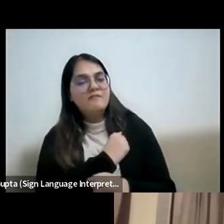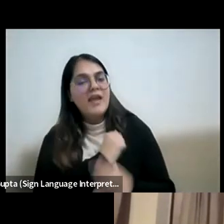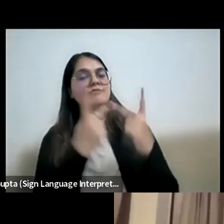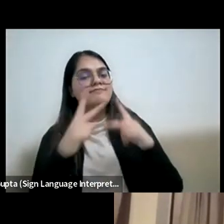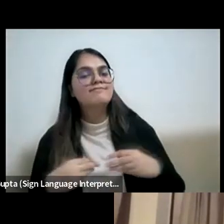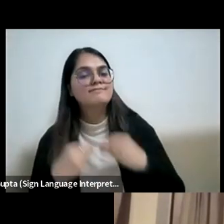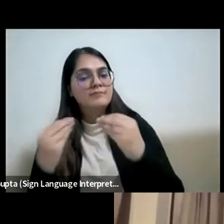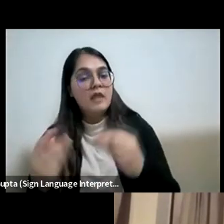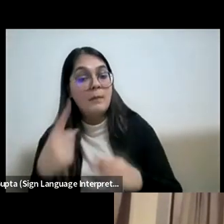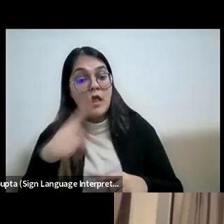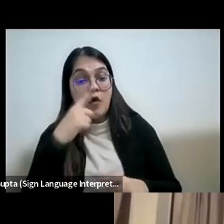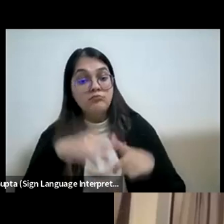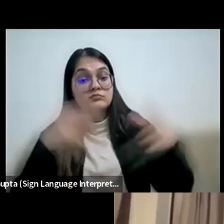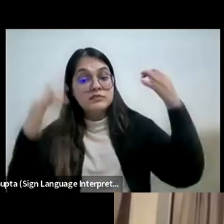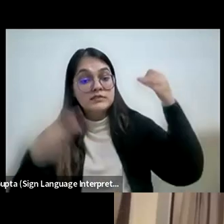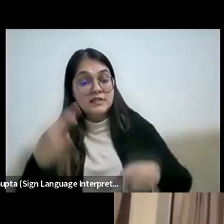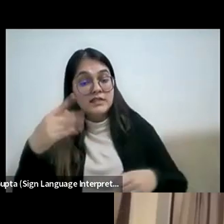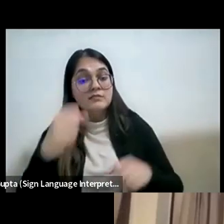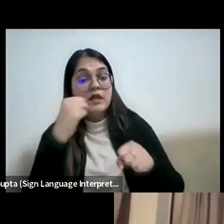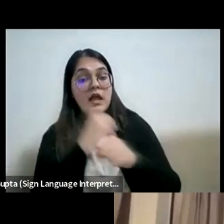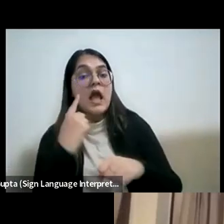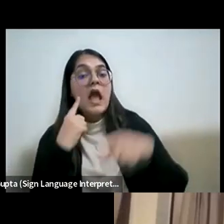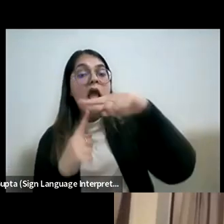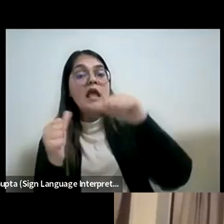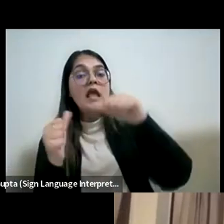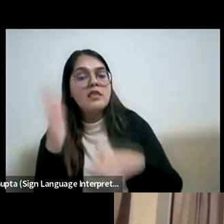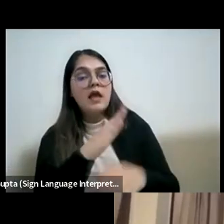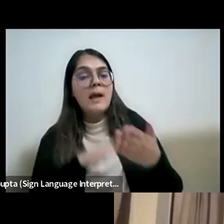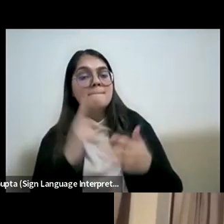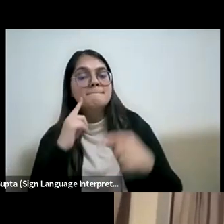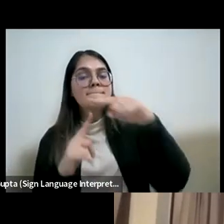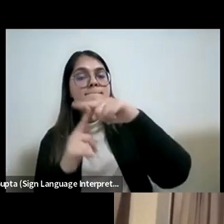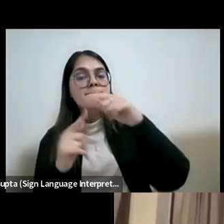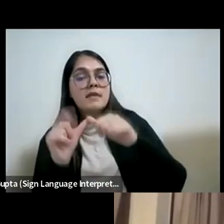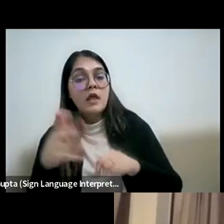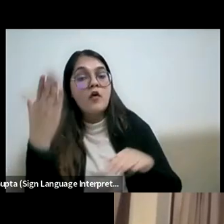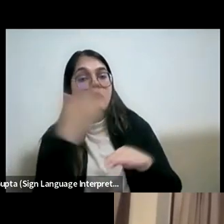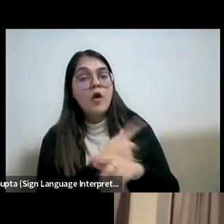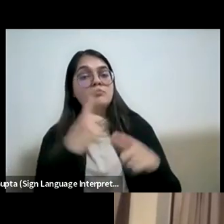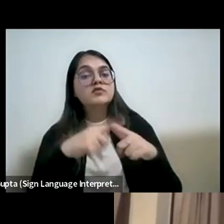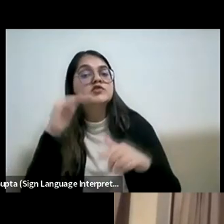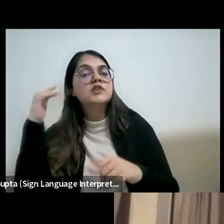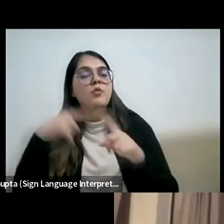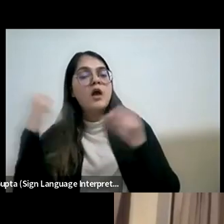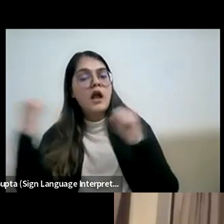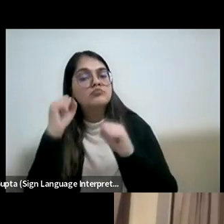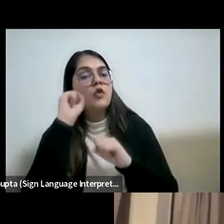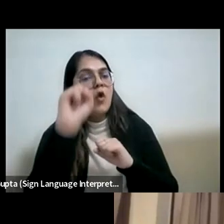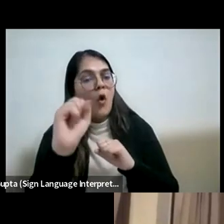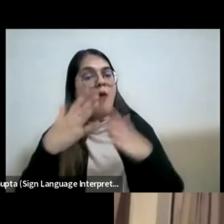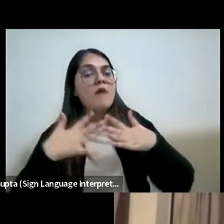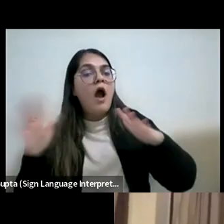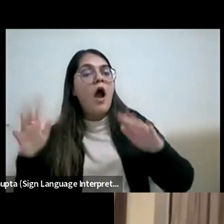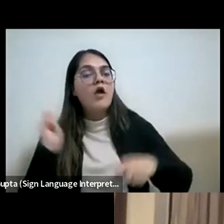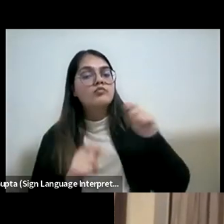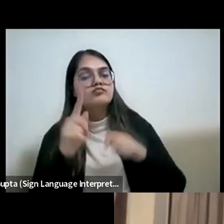have Justice Gita Mittal, who was former Chief Justice of Jammu and Kashmir High Court, prior to which he was also the acting Chief Justice of